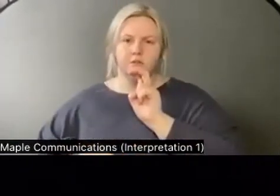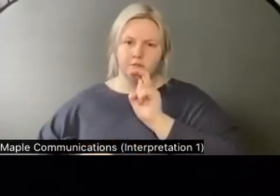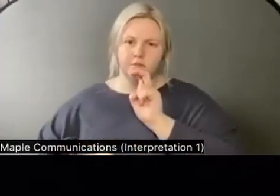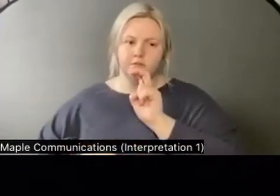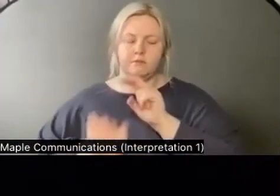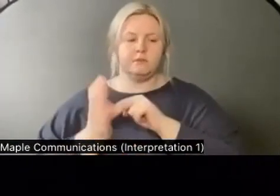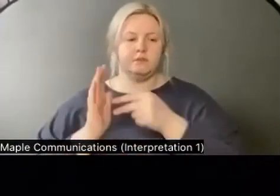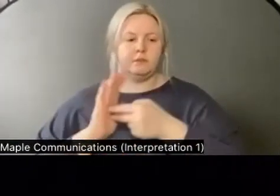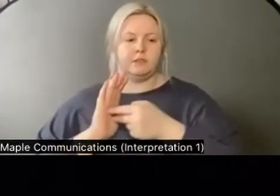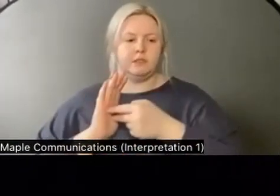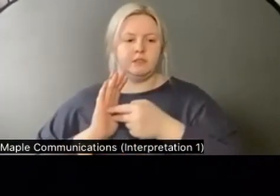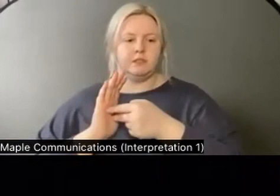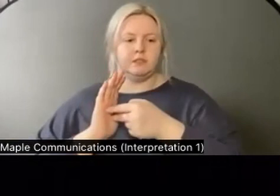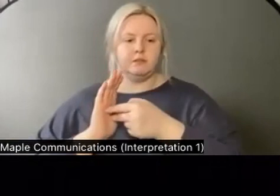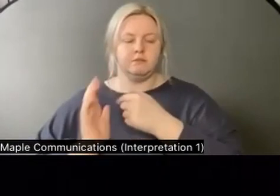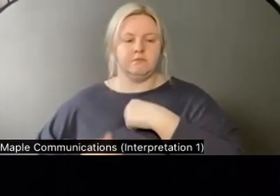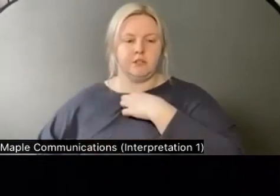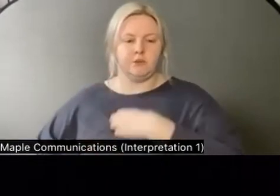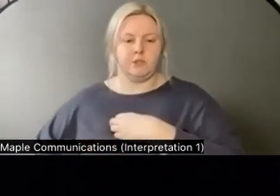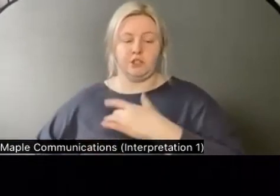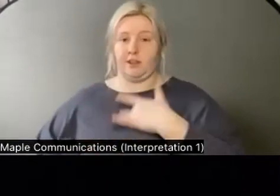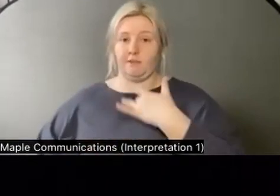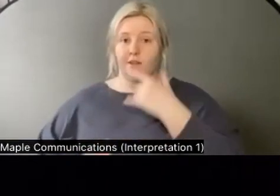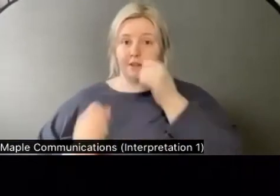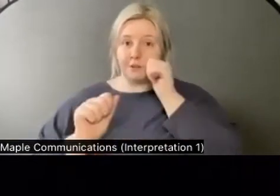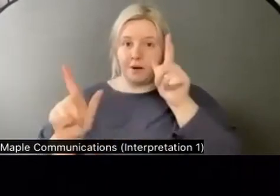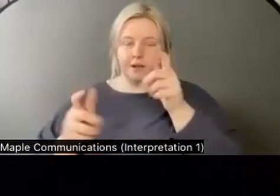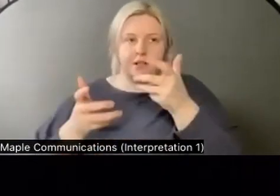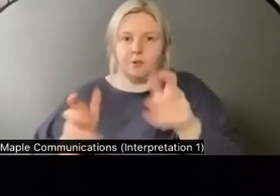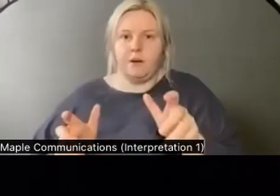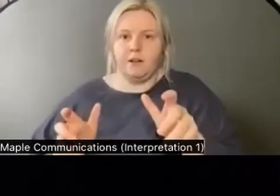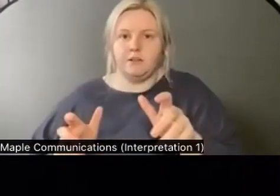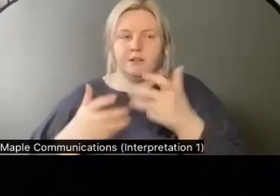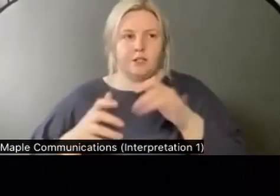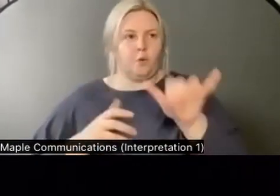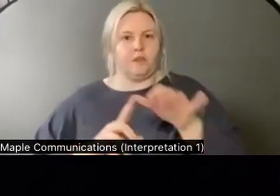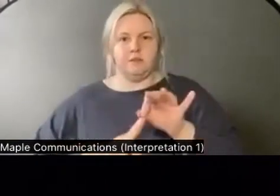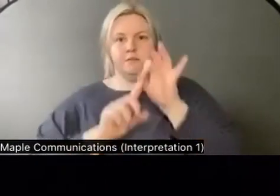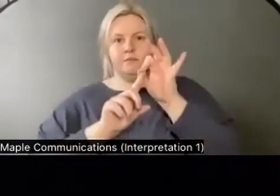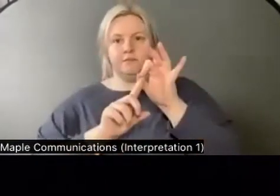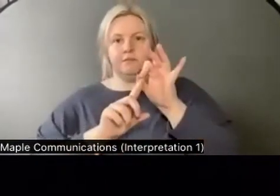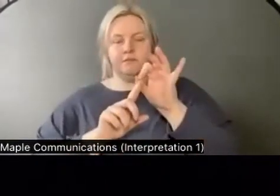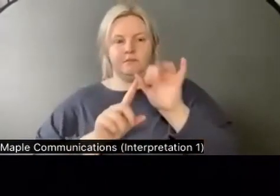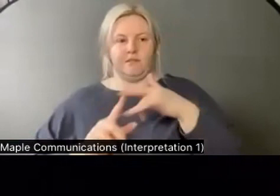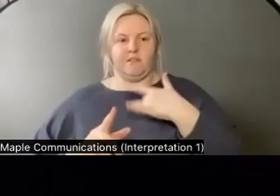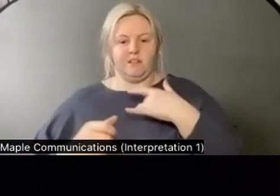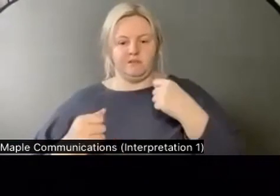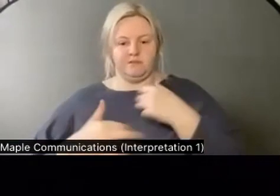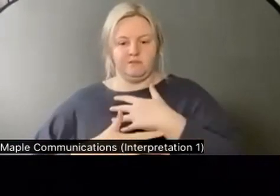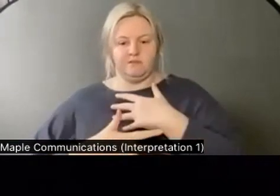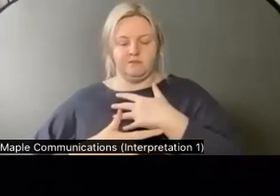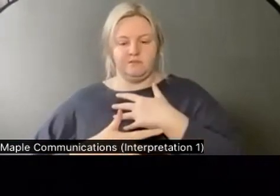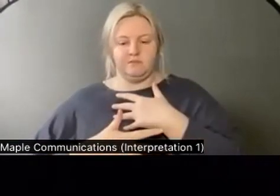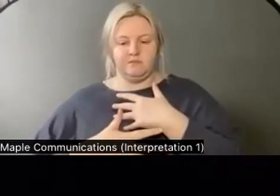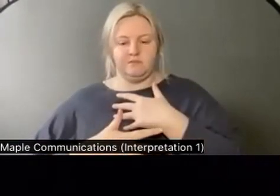just profoundly I wish that just wasn't the exception to the rule, and how terrifying it is to me that